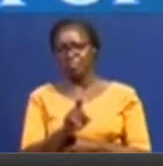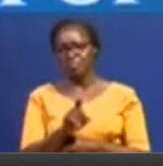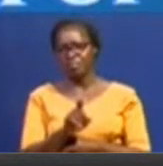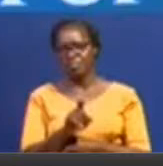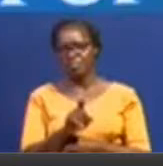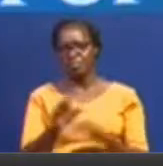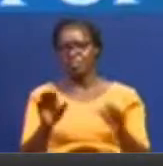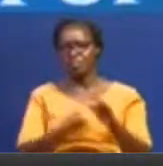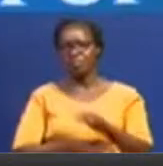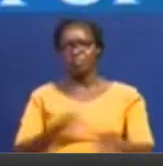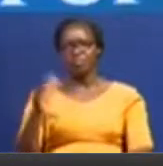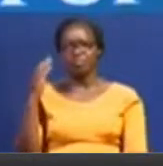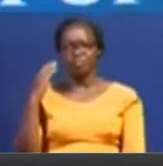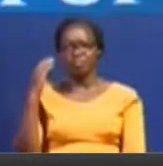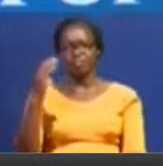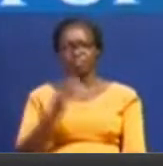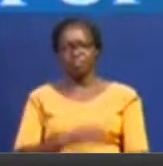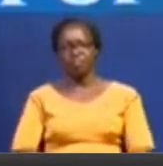Vice Chair